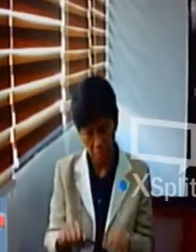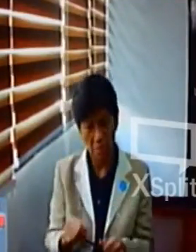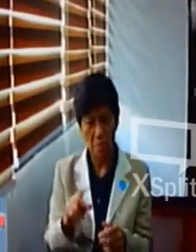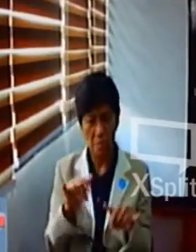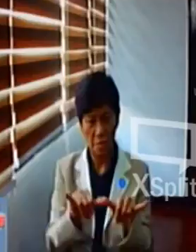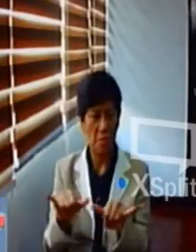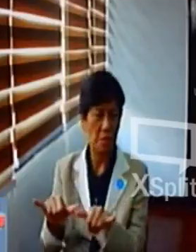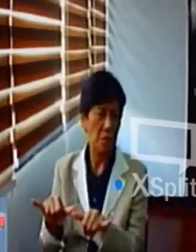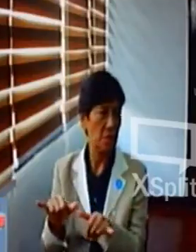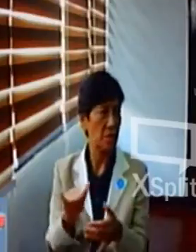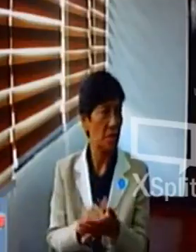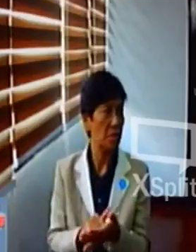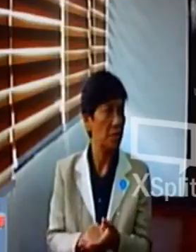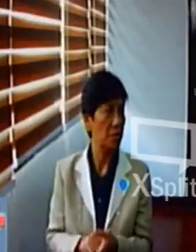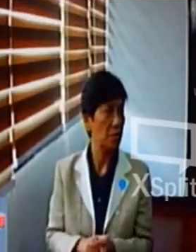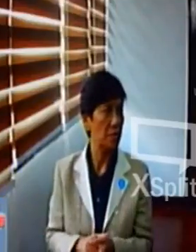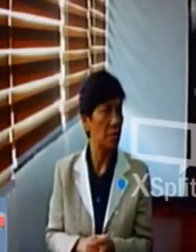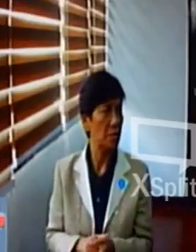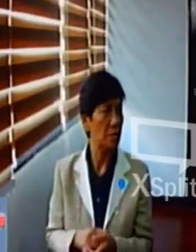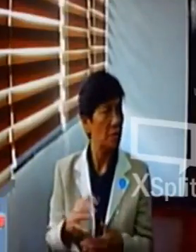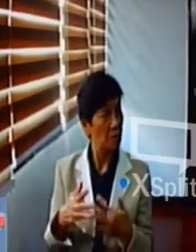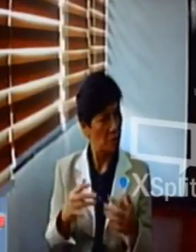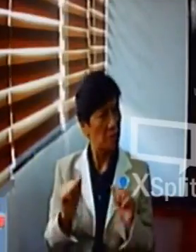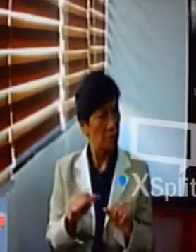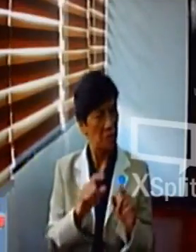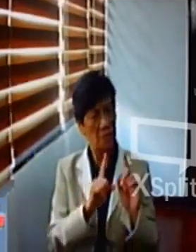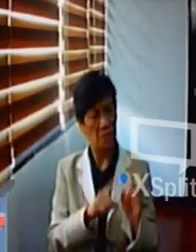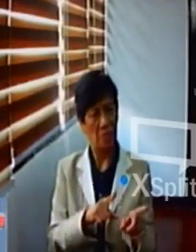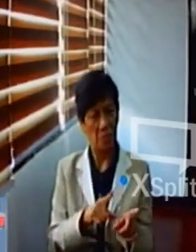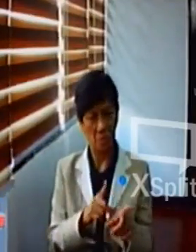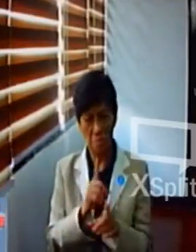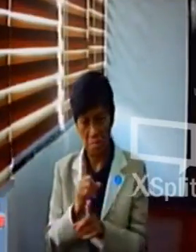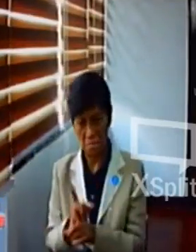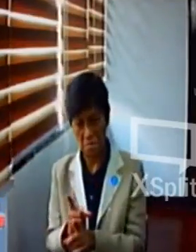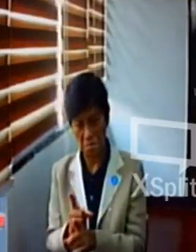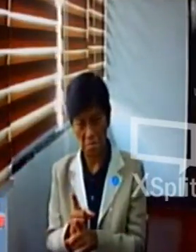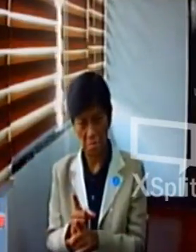change. Although, if I may add, sir, actually,